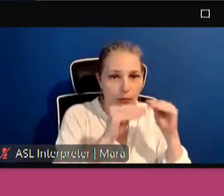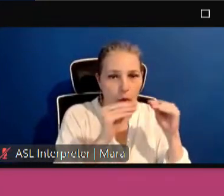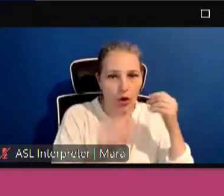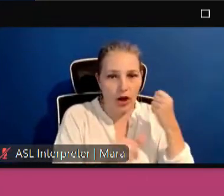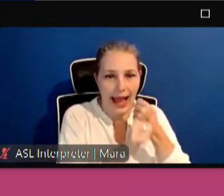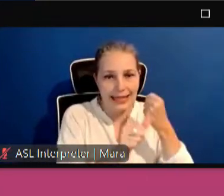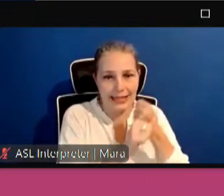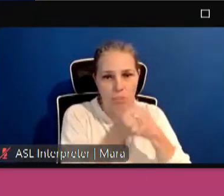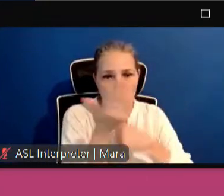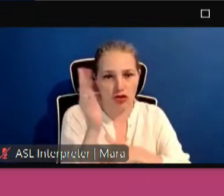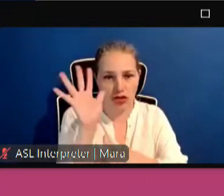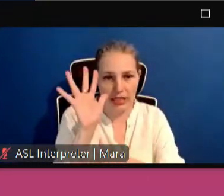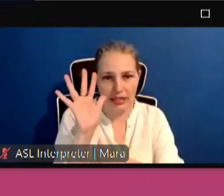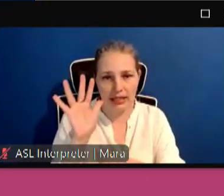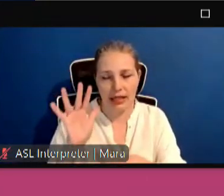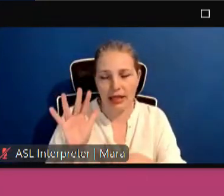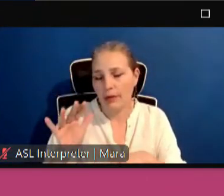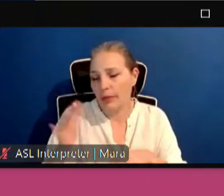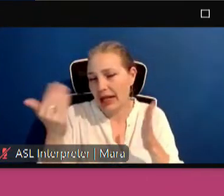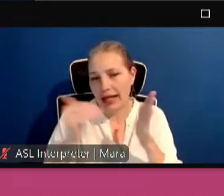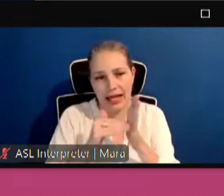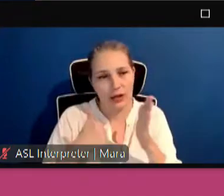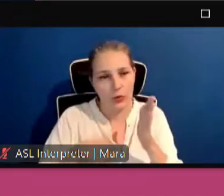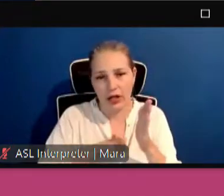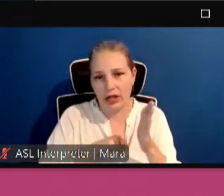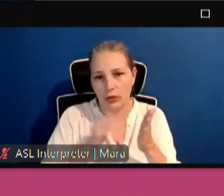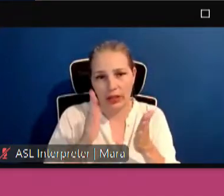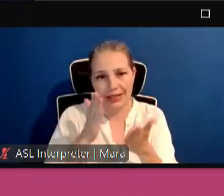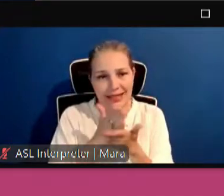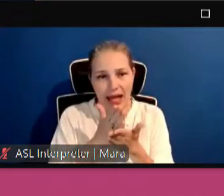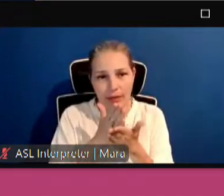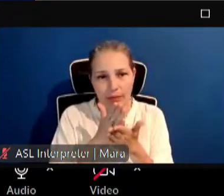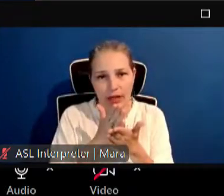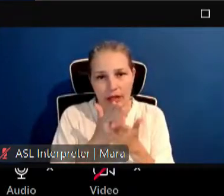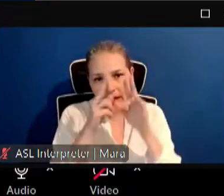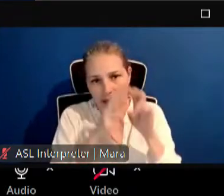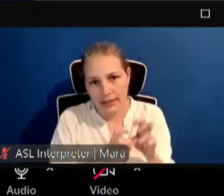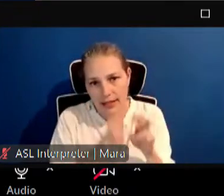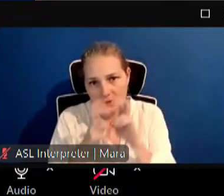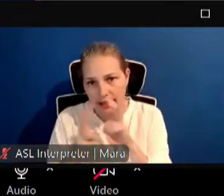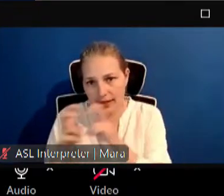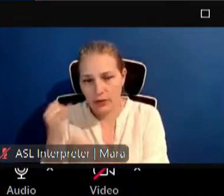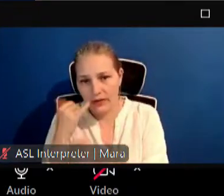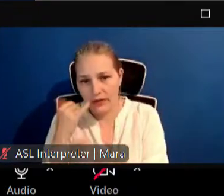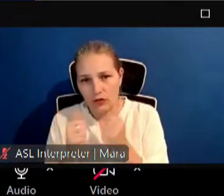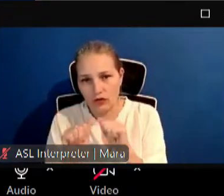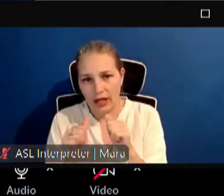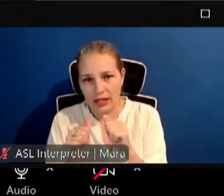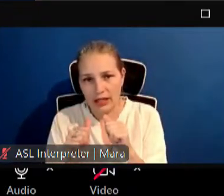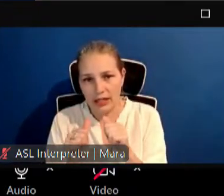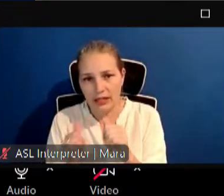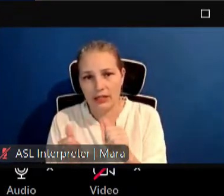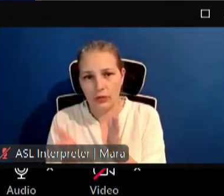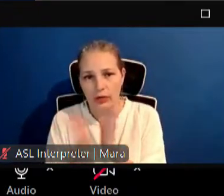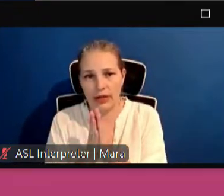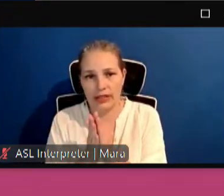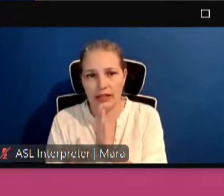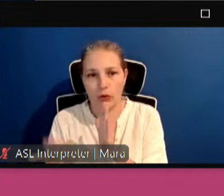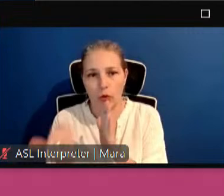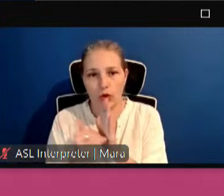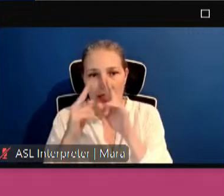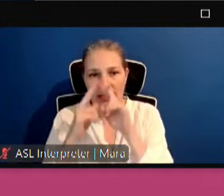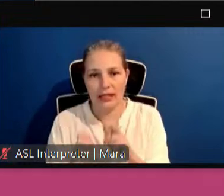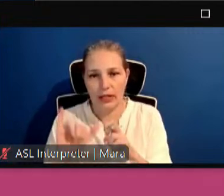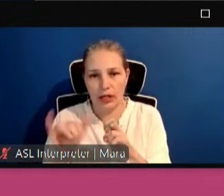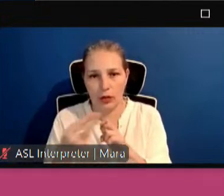trees every time. Again, we're going to stop doing that. So again, if you're trying to do a reassessment on your property, again,